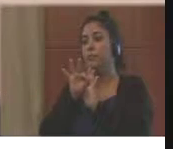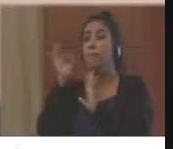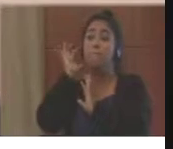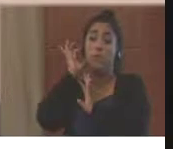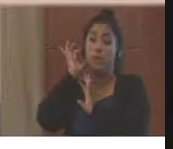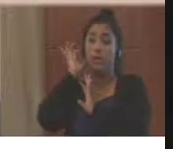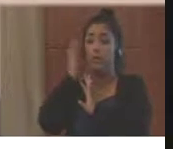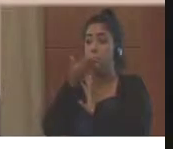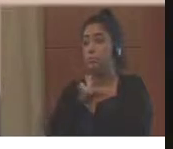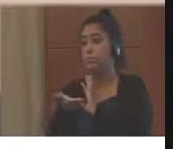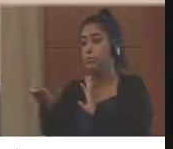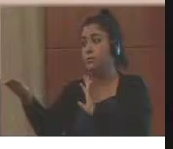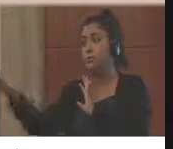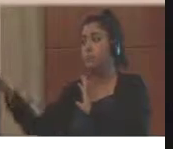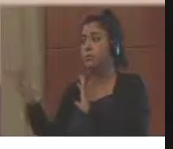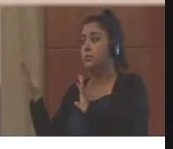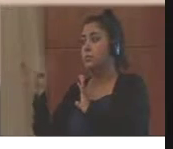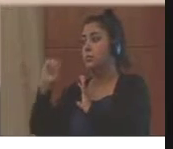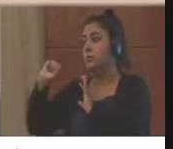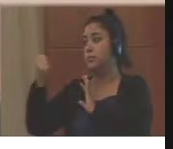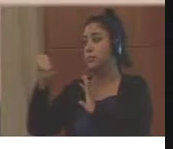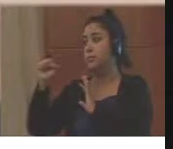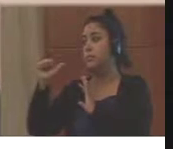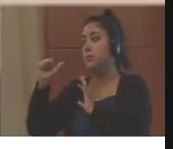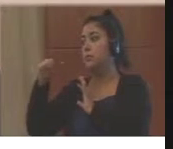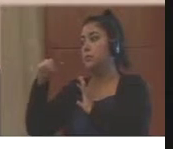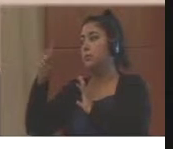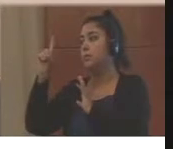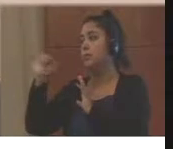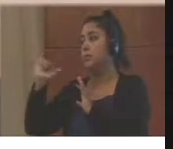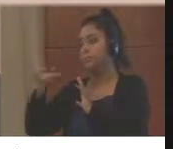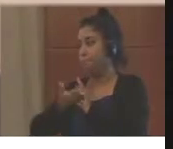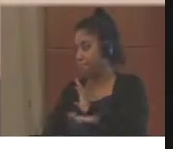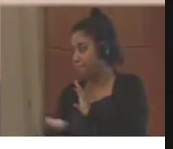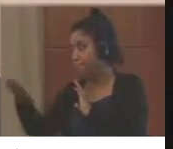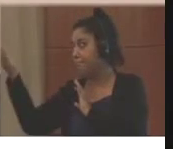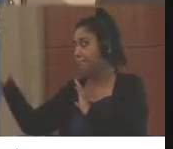of women, Ms. Sandy Schillen here.